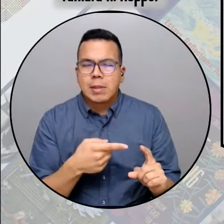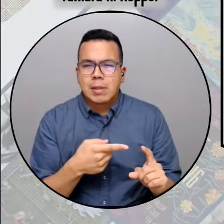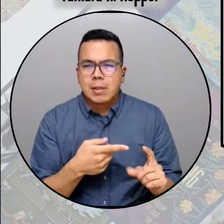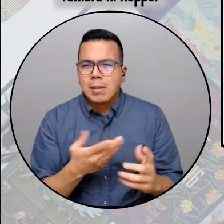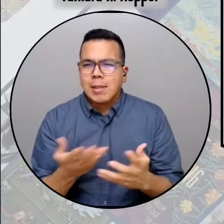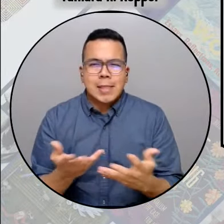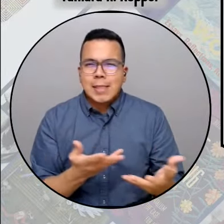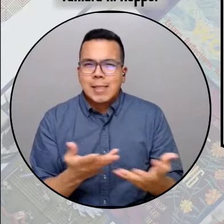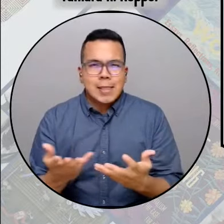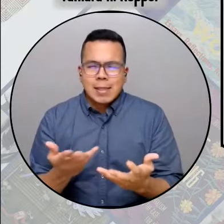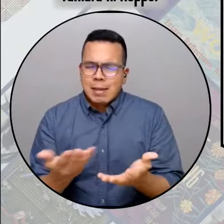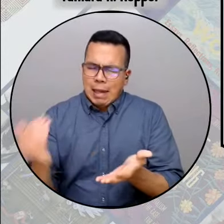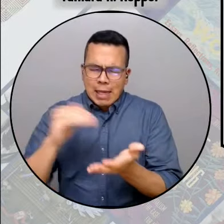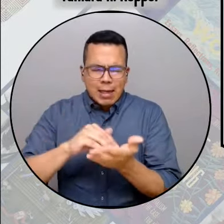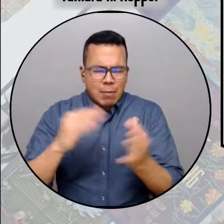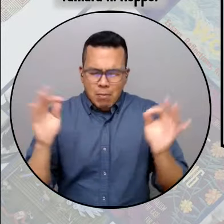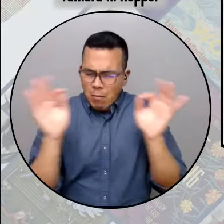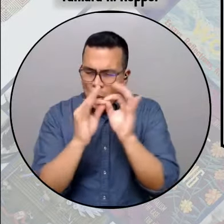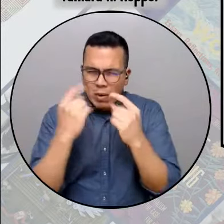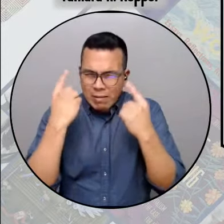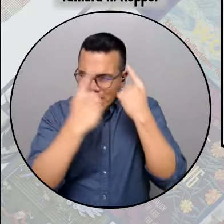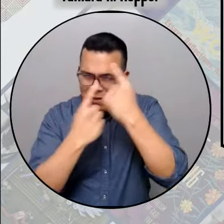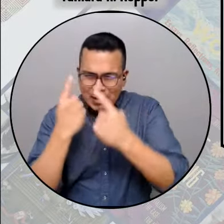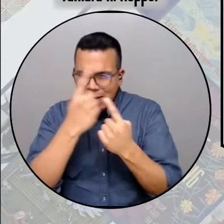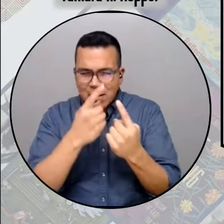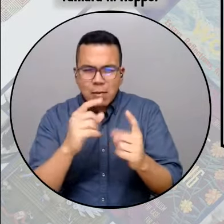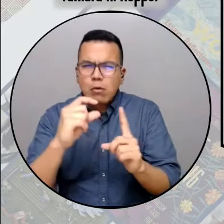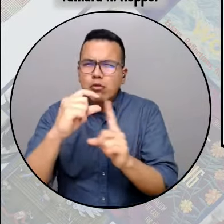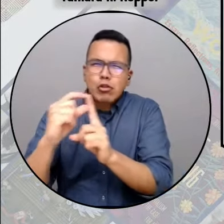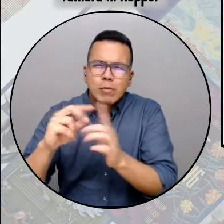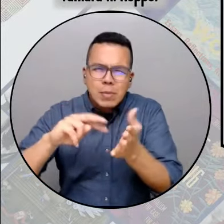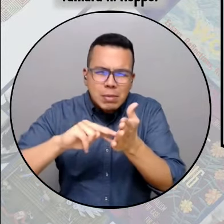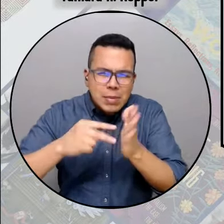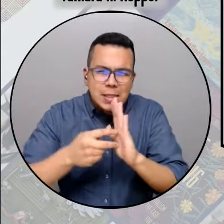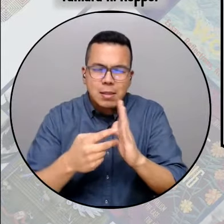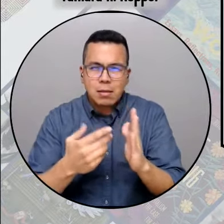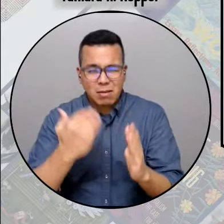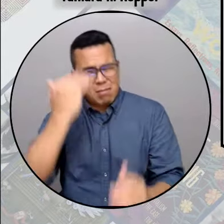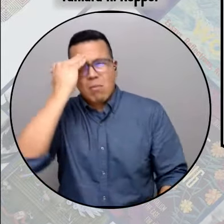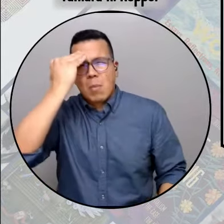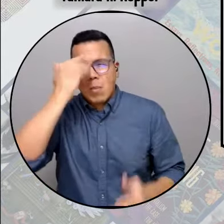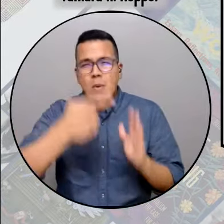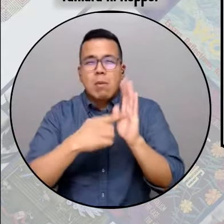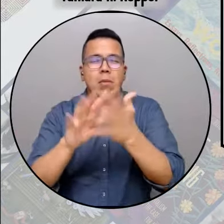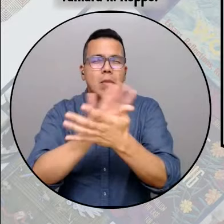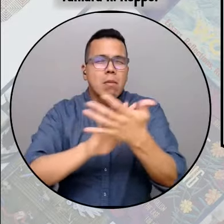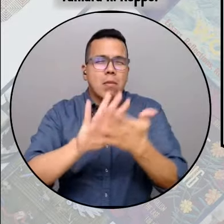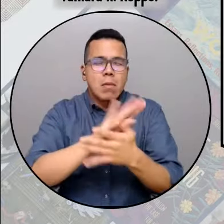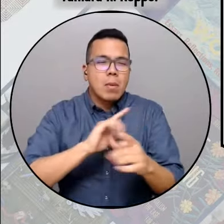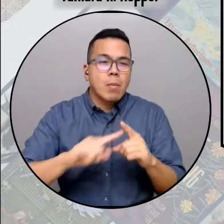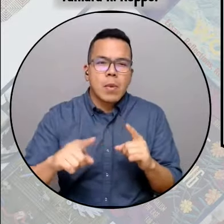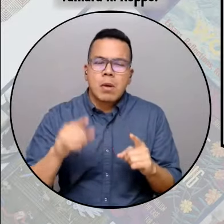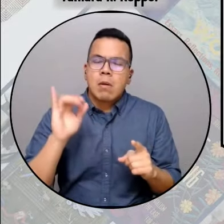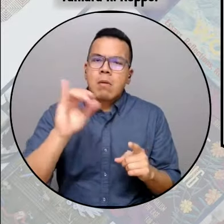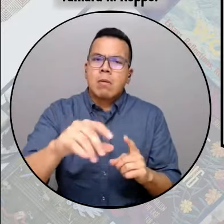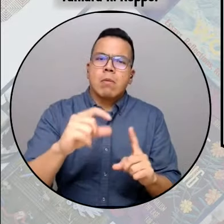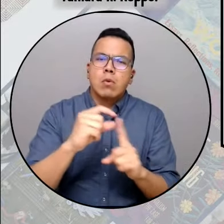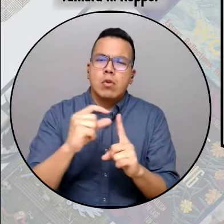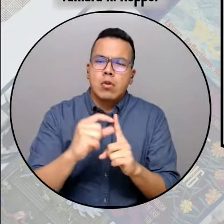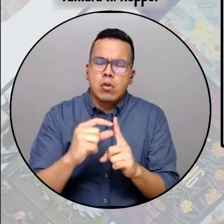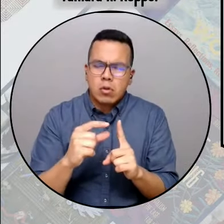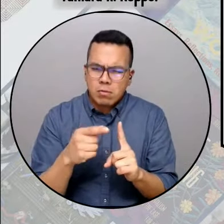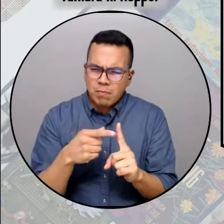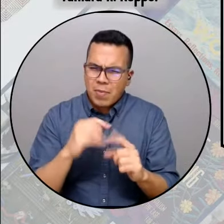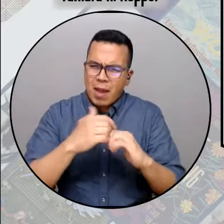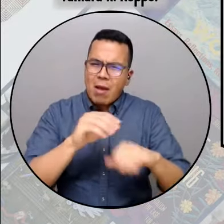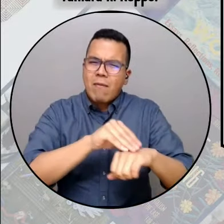again, that we want to think about. What do these terms kind of mean and how we use them kind of differently, but what does that mean for kind of the data that